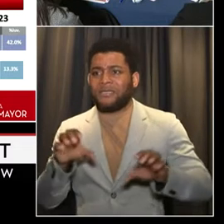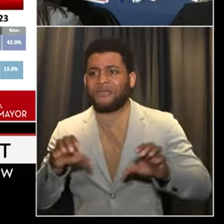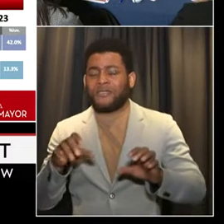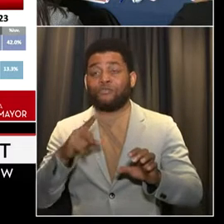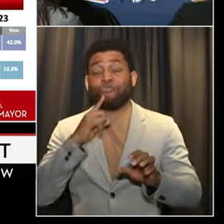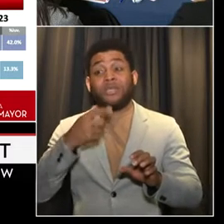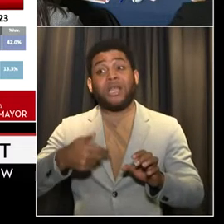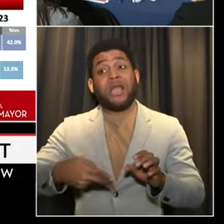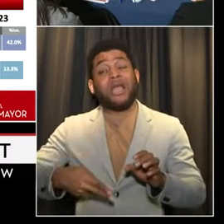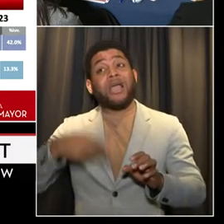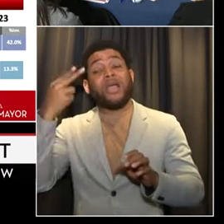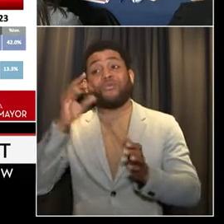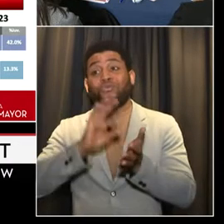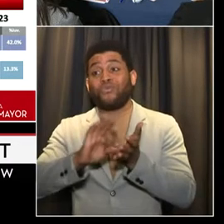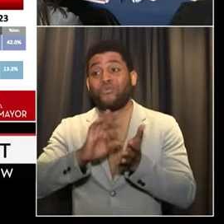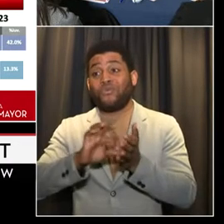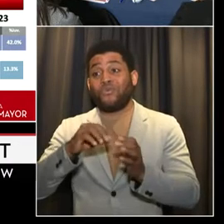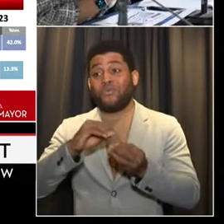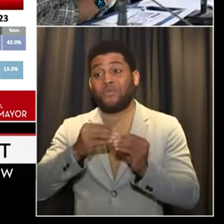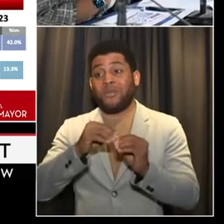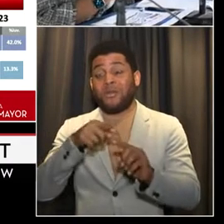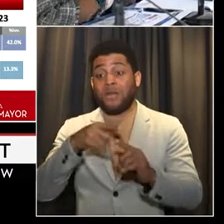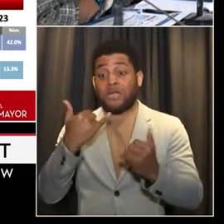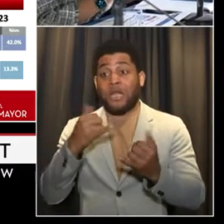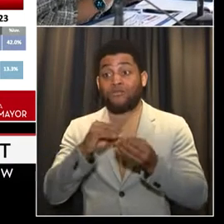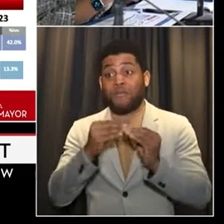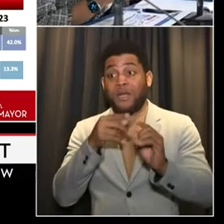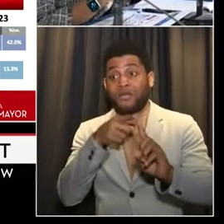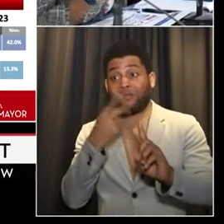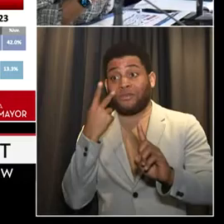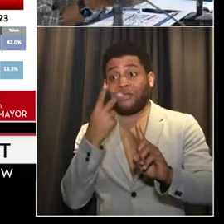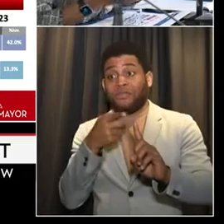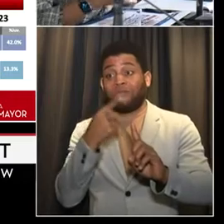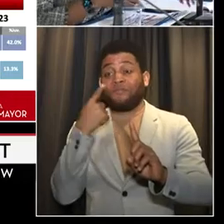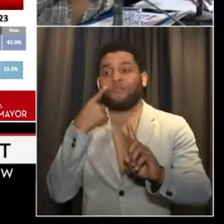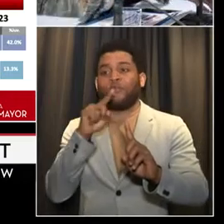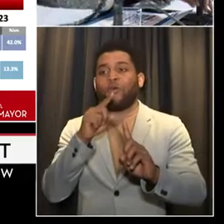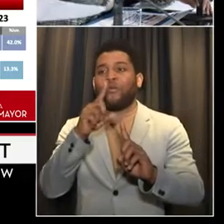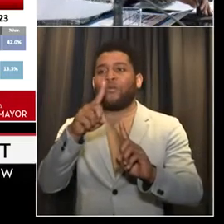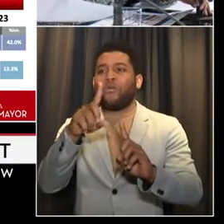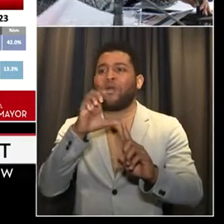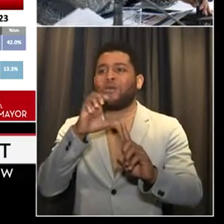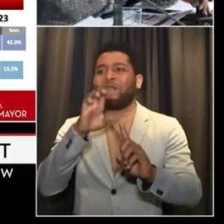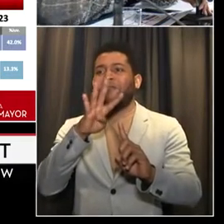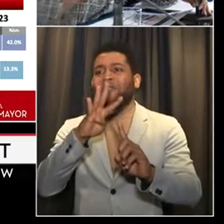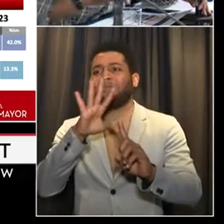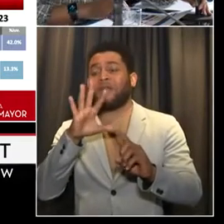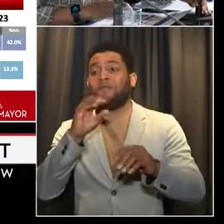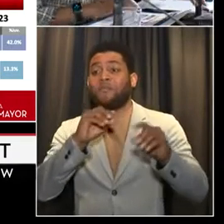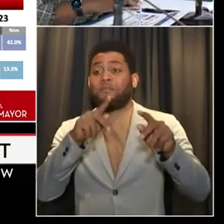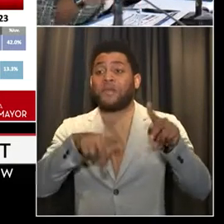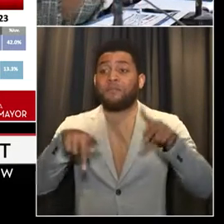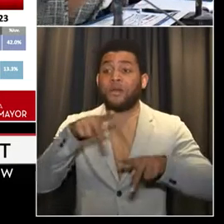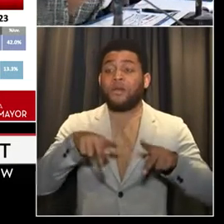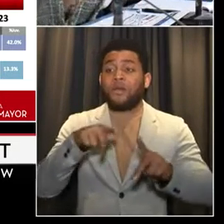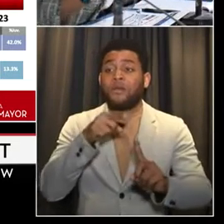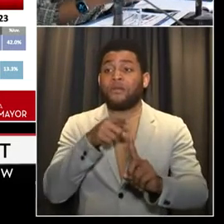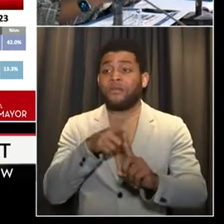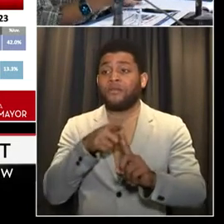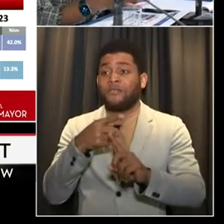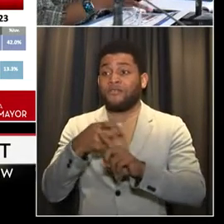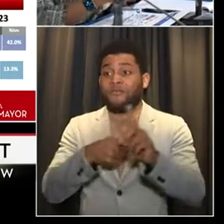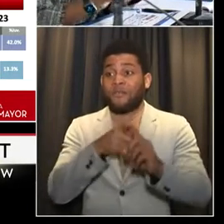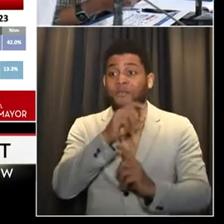The number that you see here is for 143 of the 552 young people that were arrested last year for a